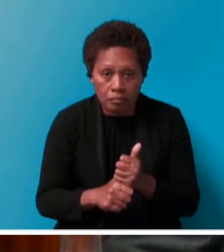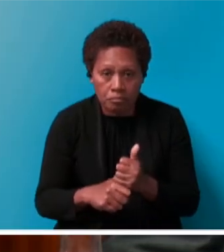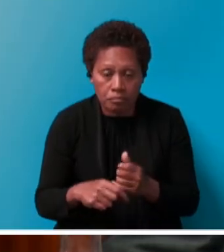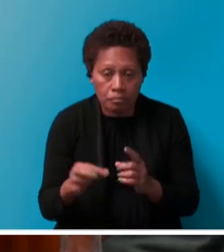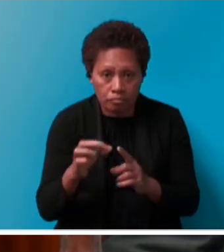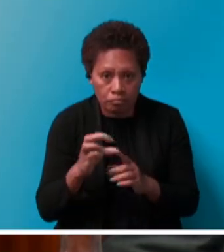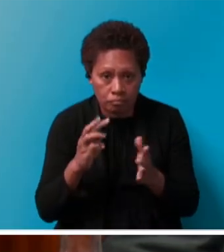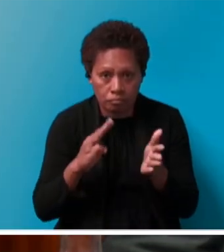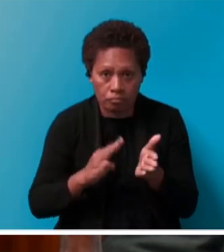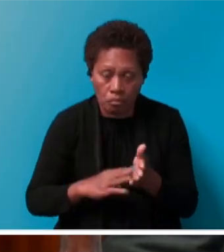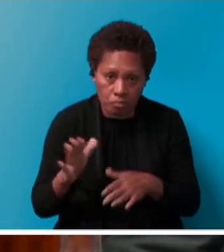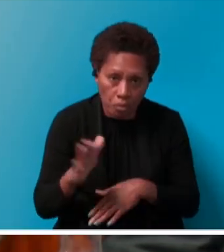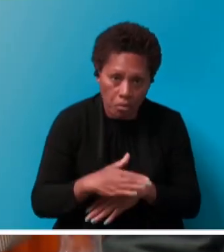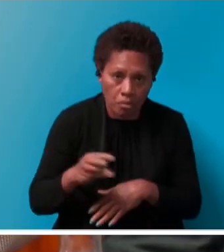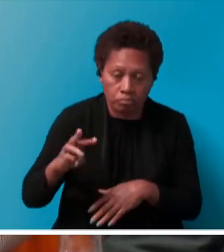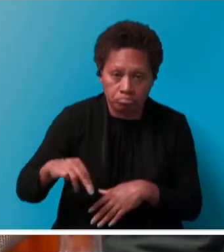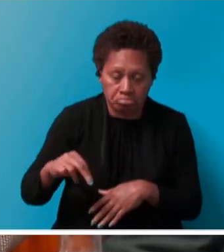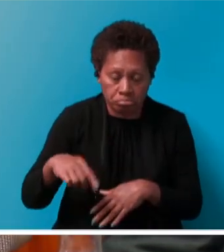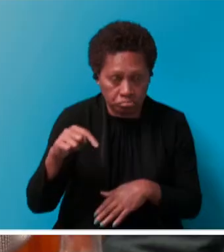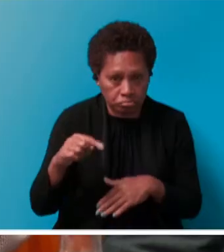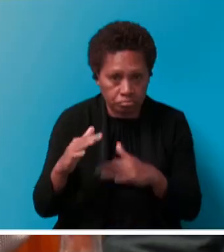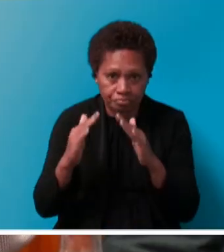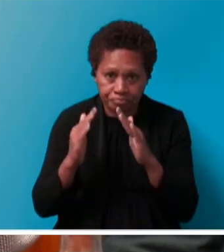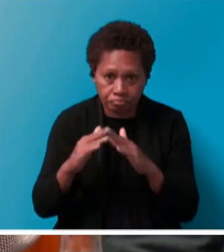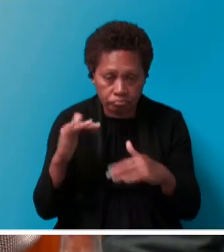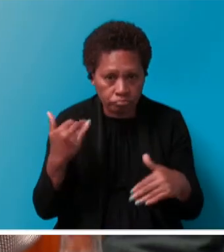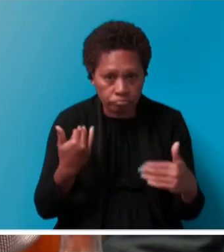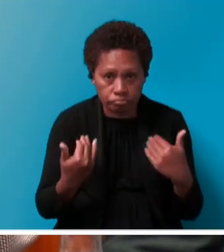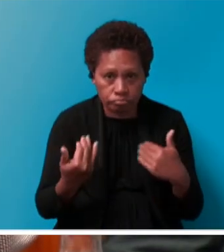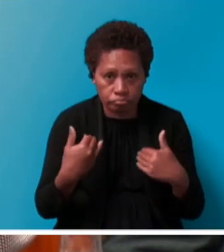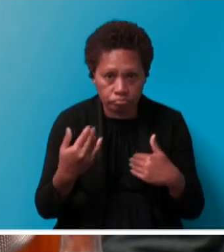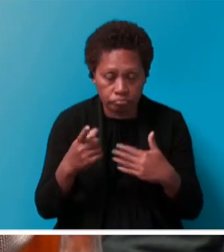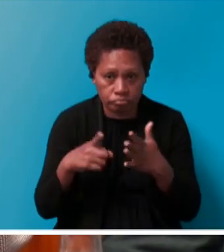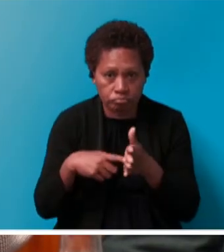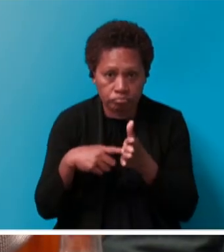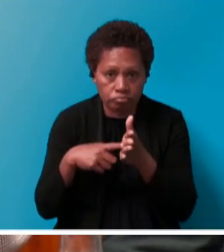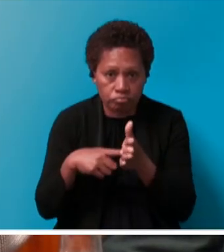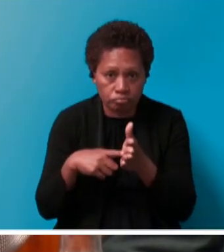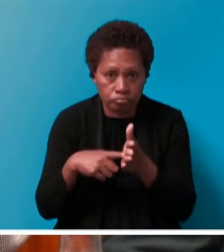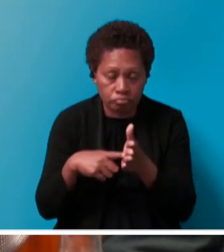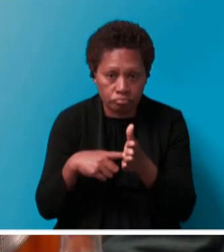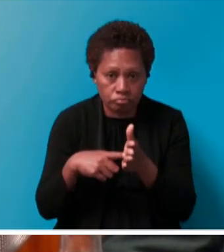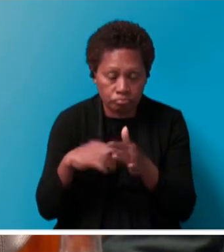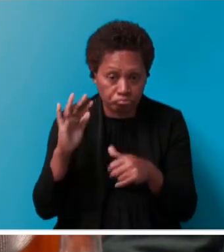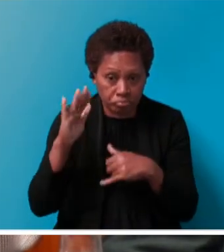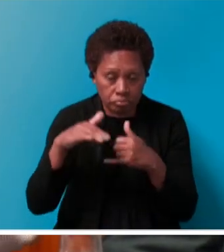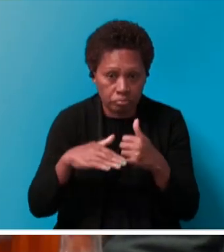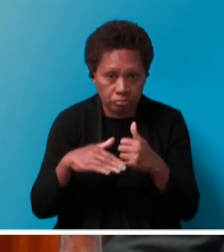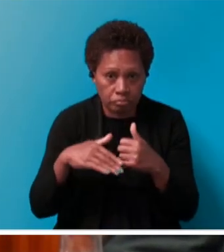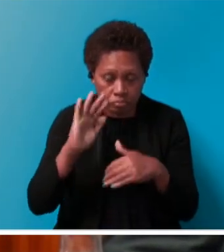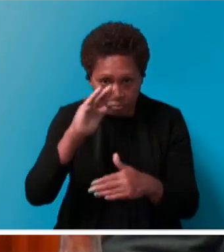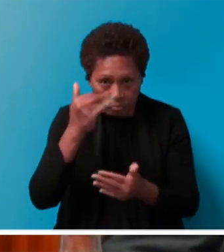August House, of course, the university students from the University of Fiji, final year students, and members